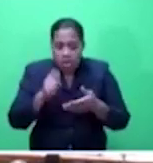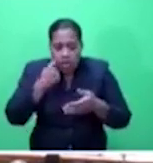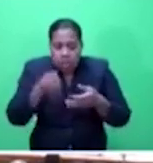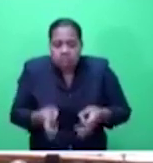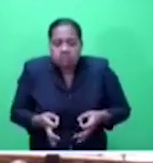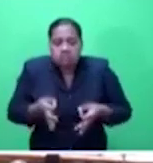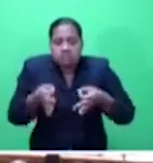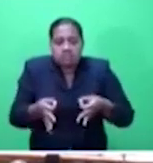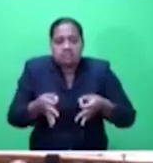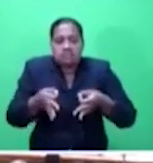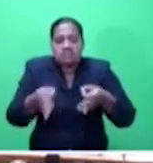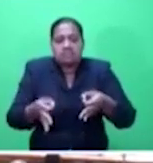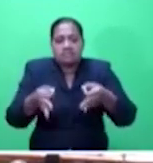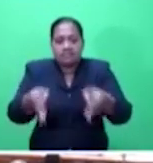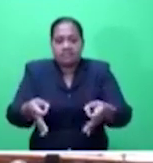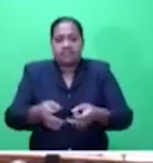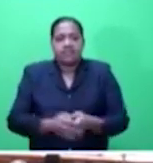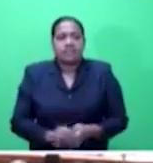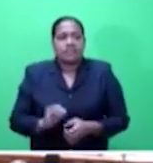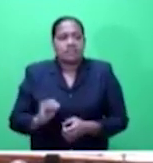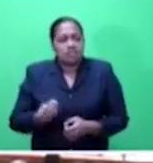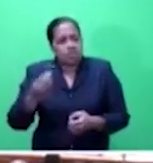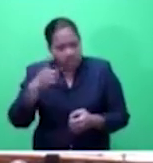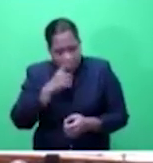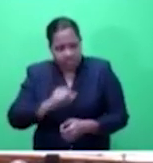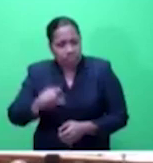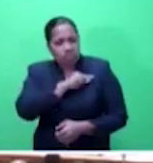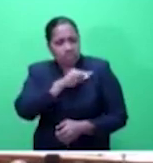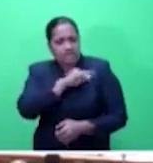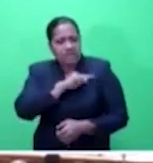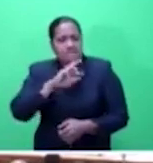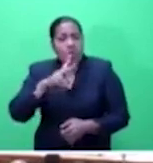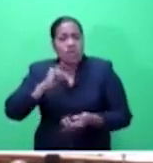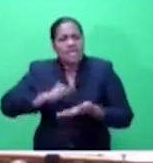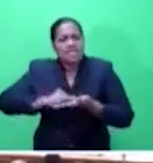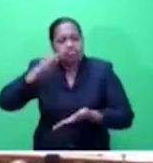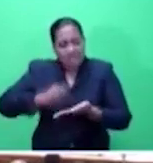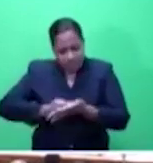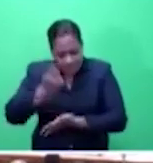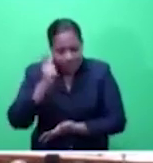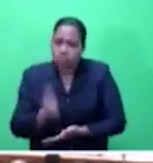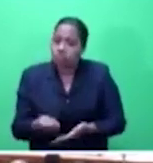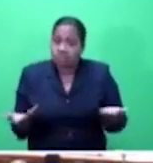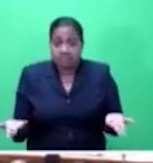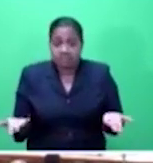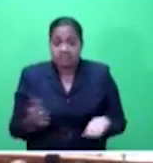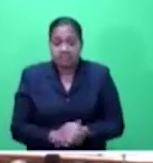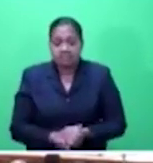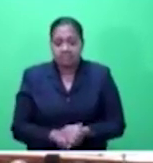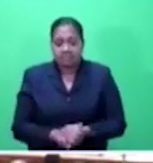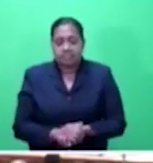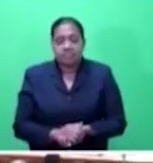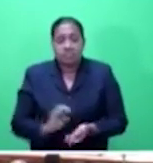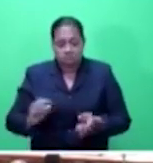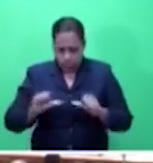severe, you may qualify to have principal plus interest payments deferred as well. During this period, Mr. Speaker, says we've got an agreement